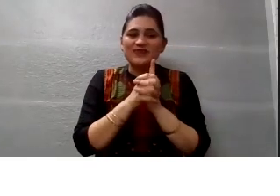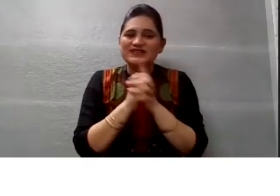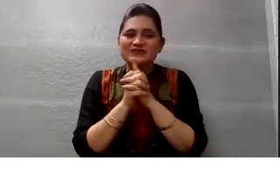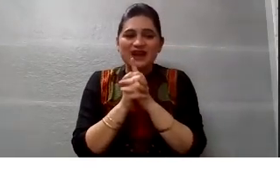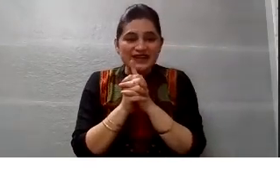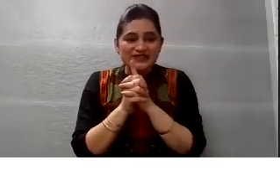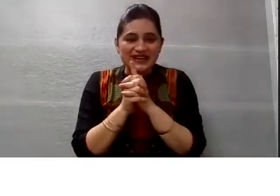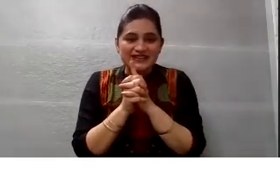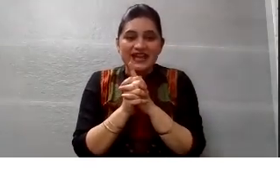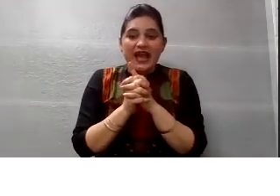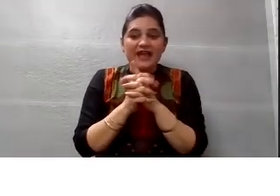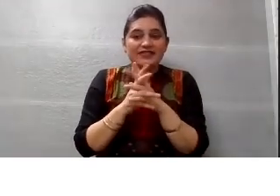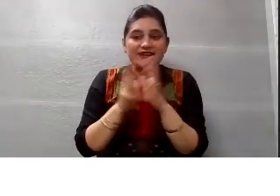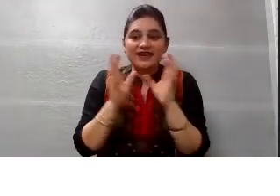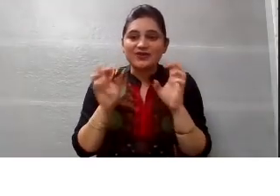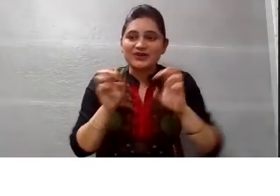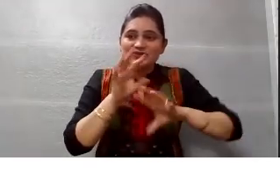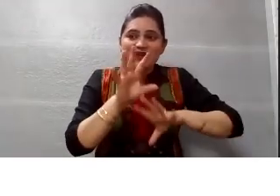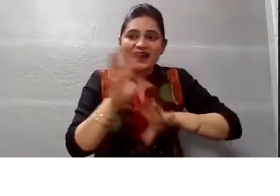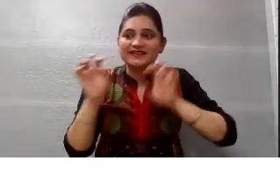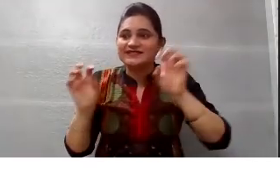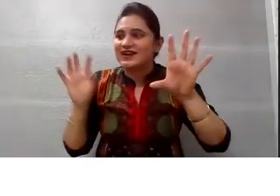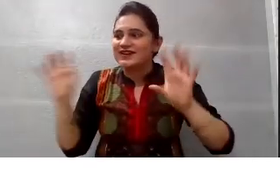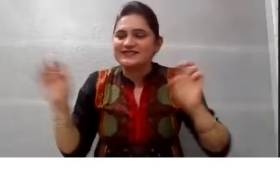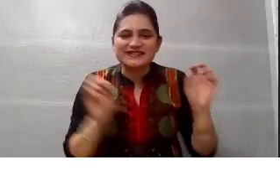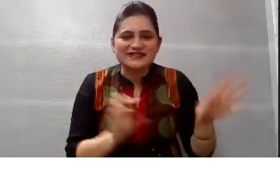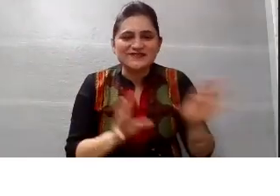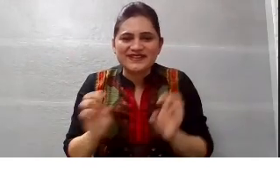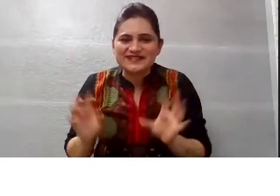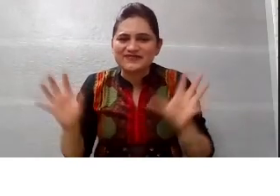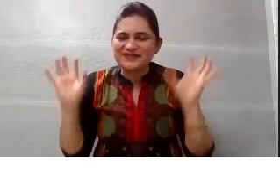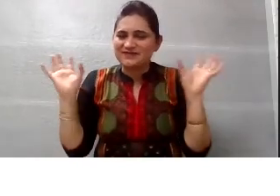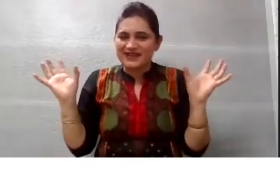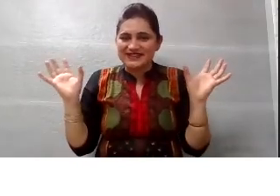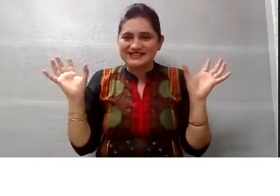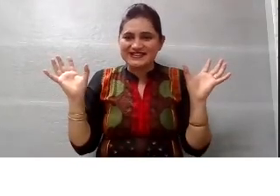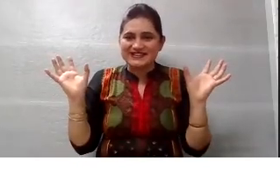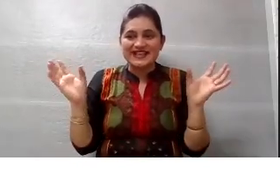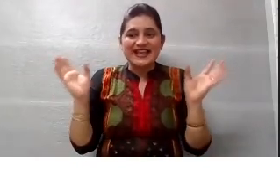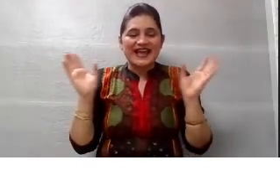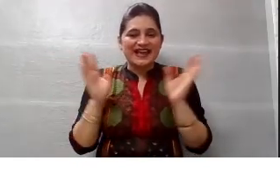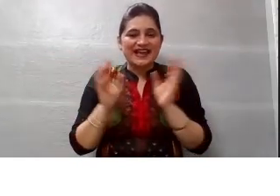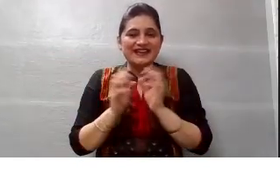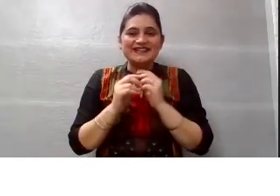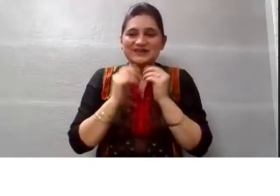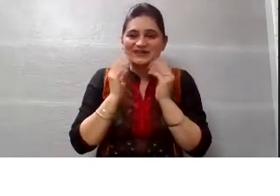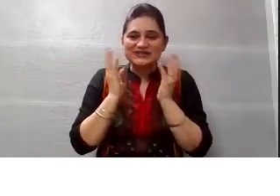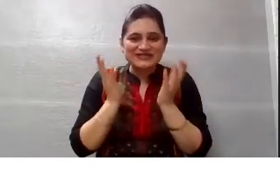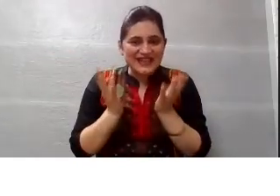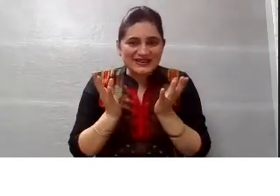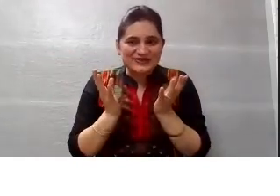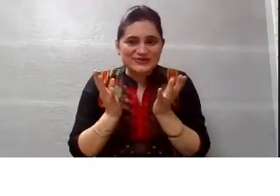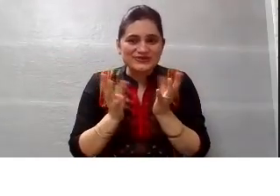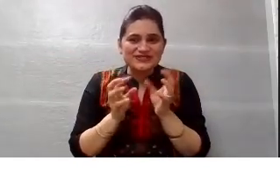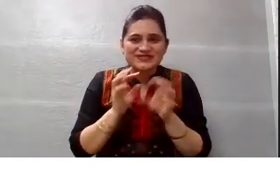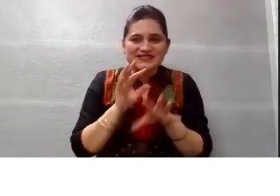cards from one to hundred. And they are going to trade. the cards in different different places. And they are going